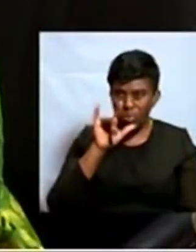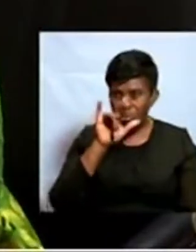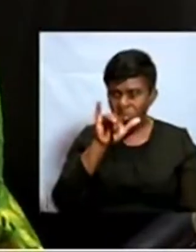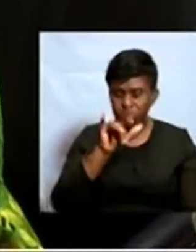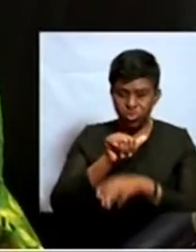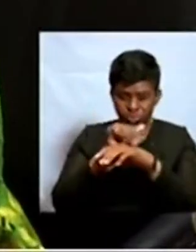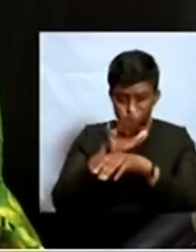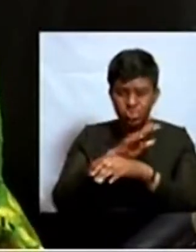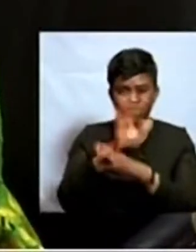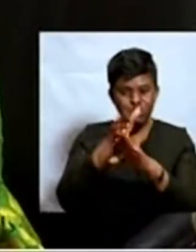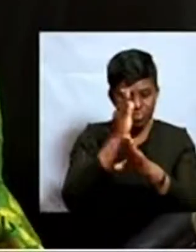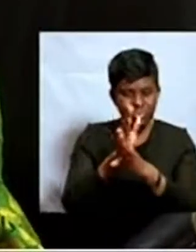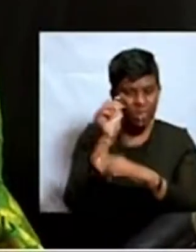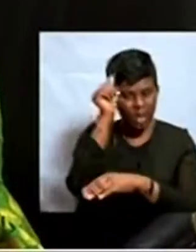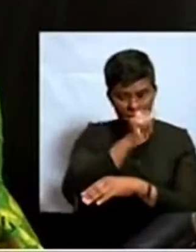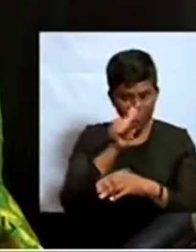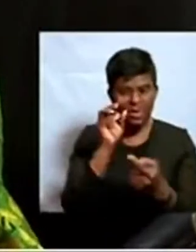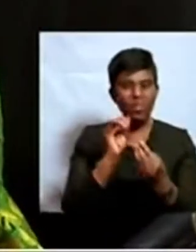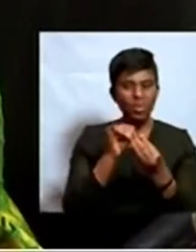Africa, in particular Zambia,